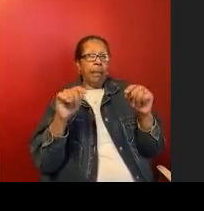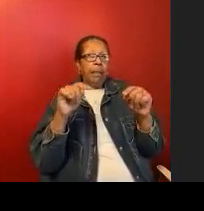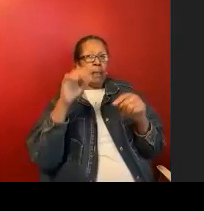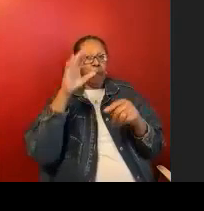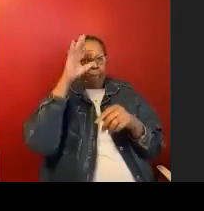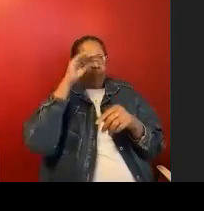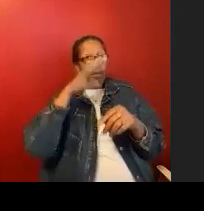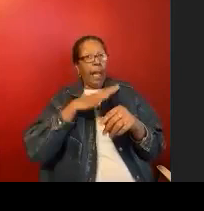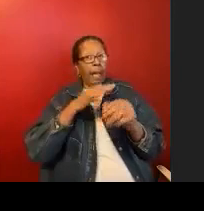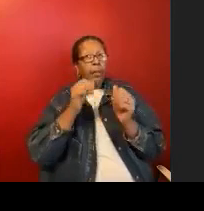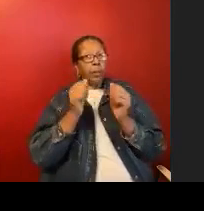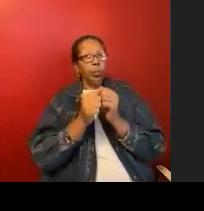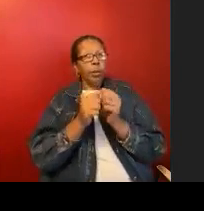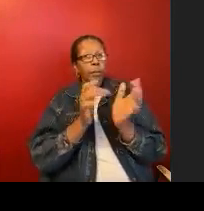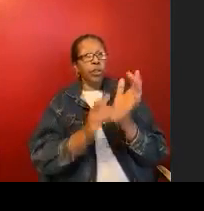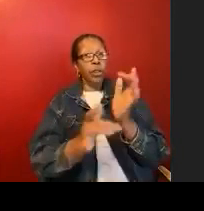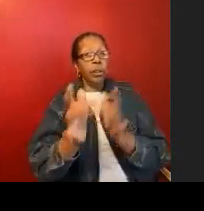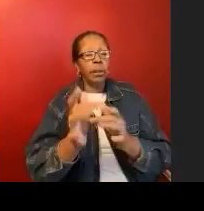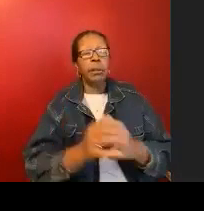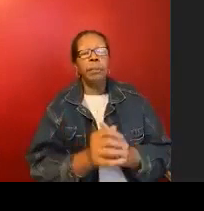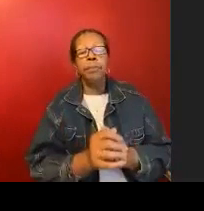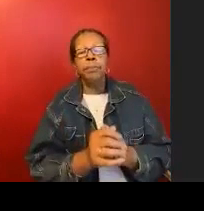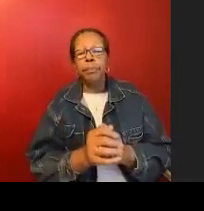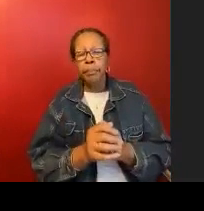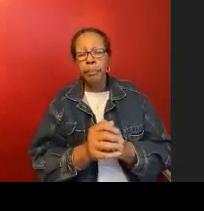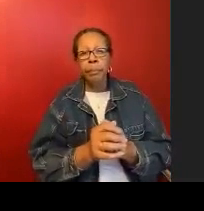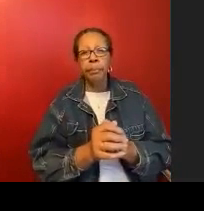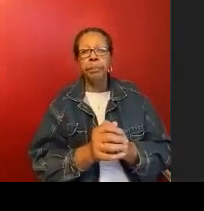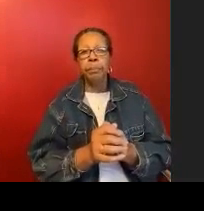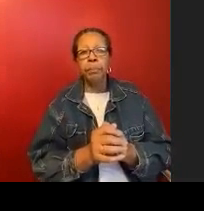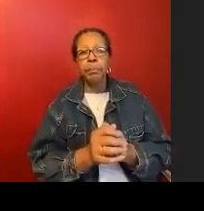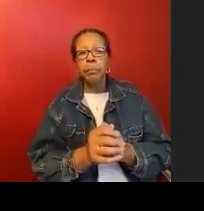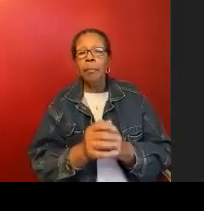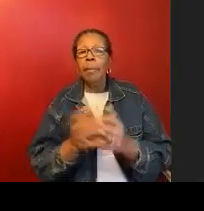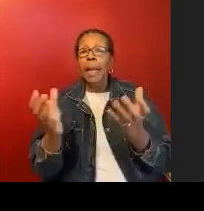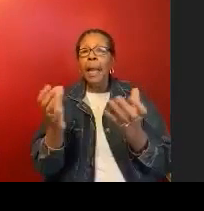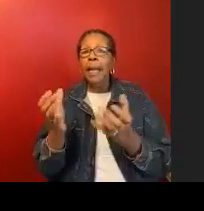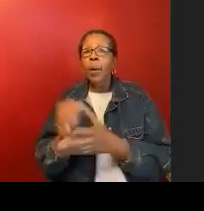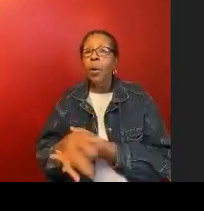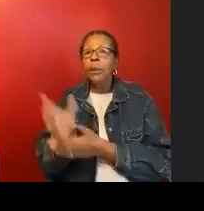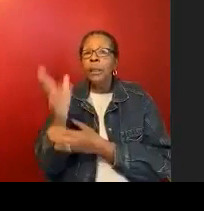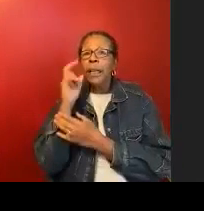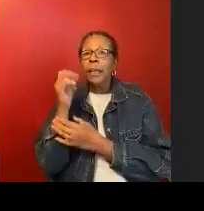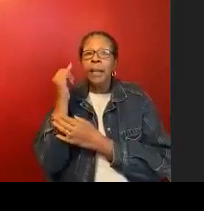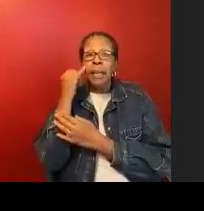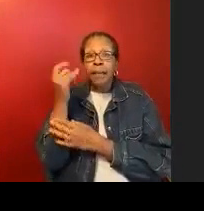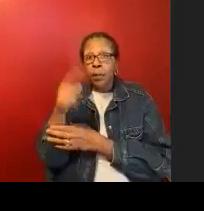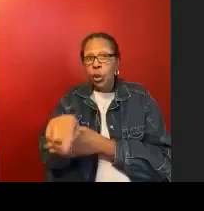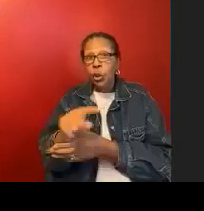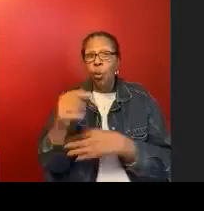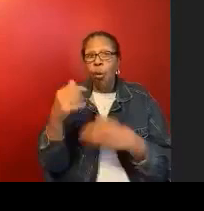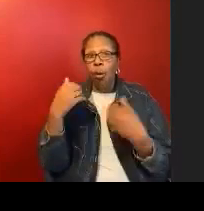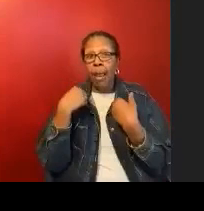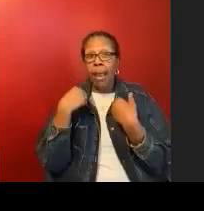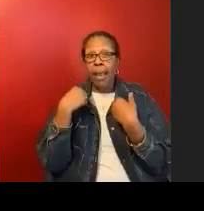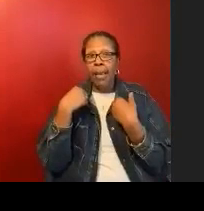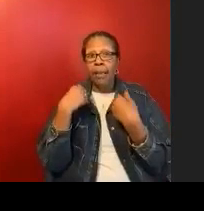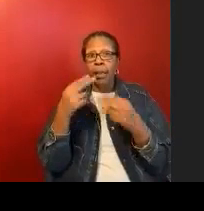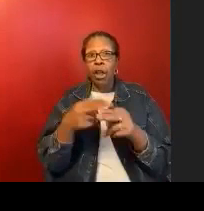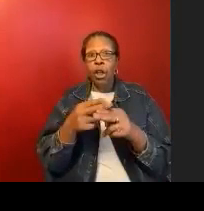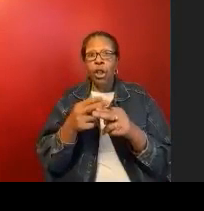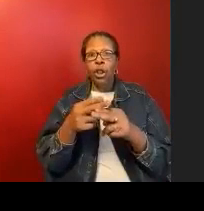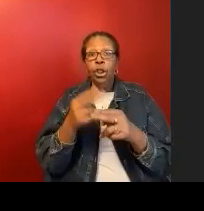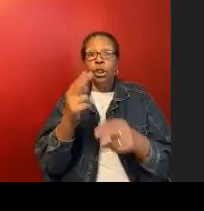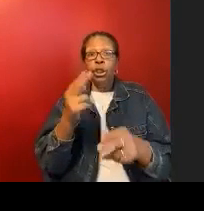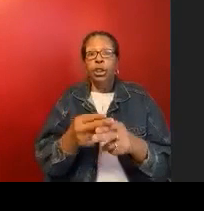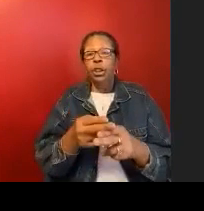Jesus. And I want to hear if you guys had any nicknames. And if your nickname is Stinky, you don't have